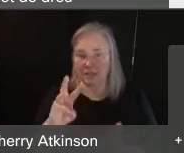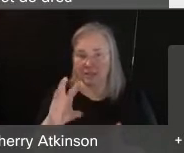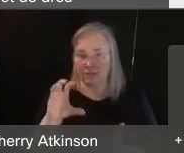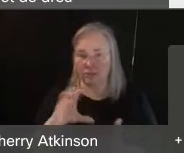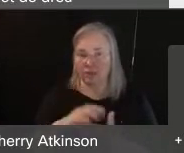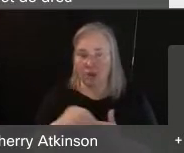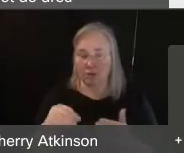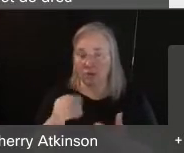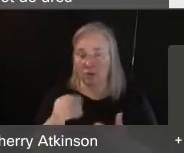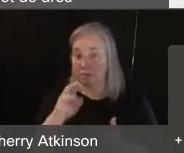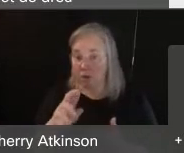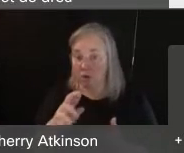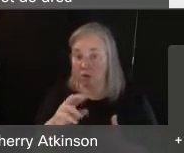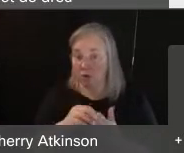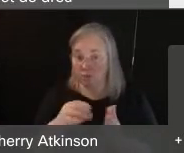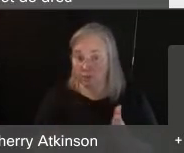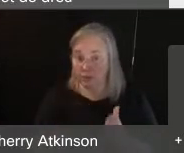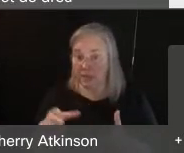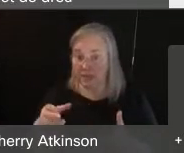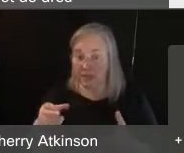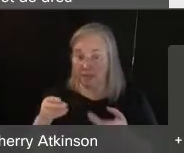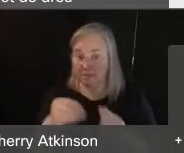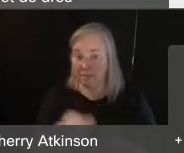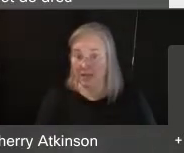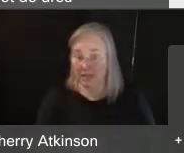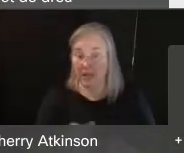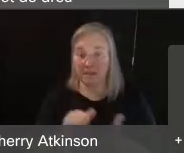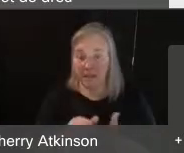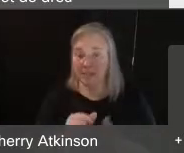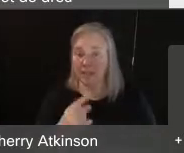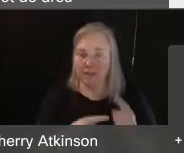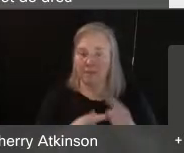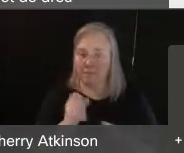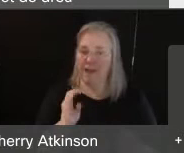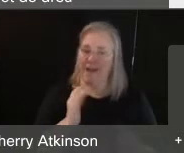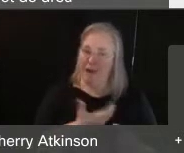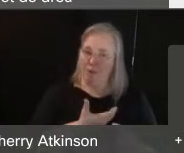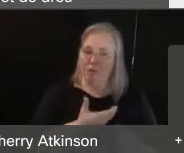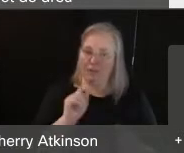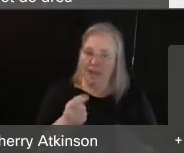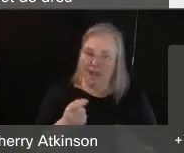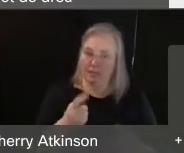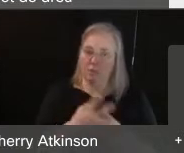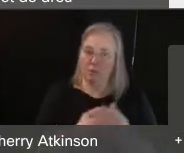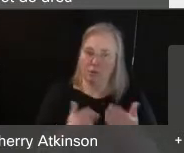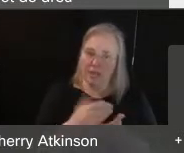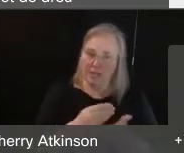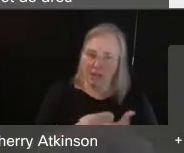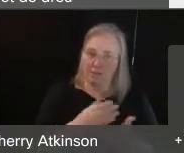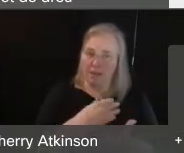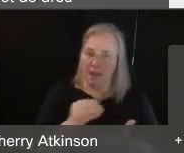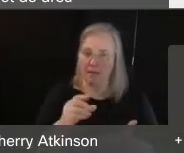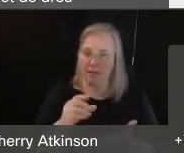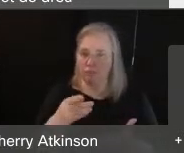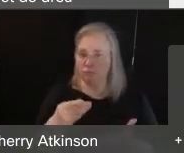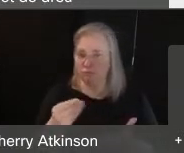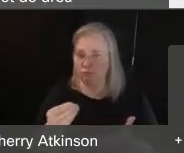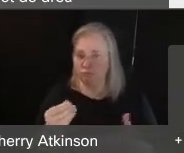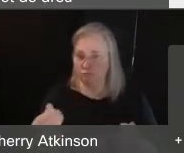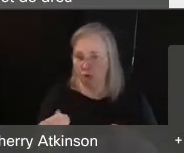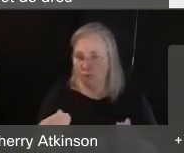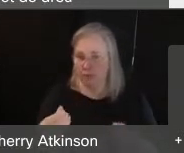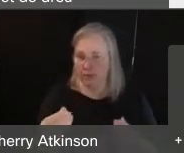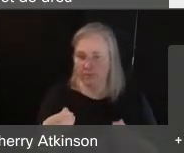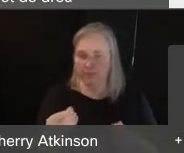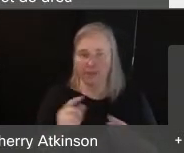$10,600 per pupil as spending, as that's coming, out of our taxes, both income and property, whereas the